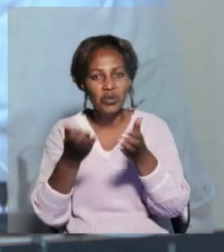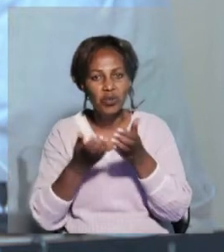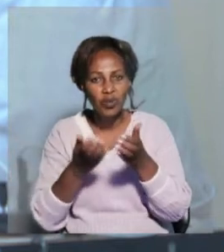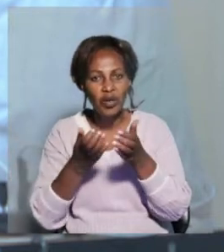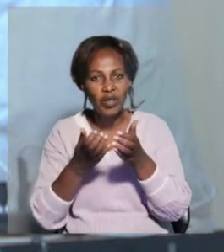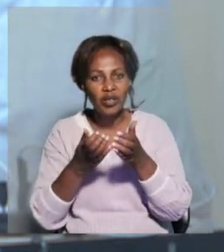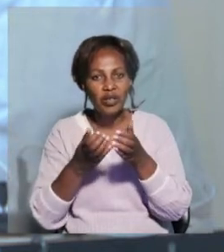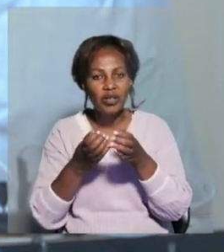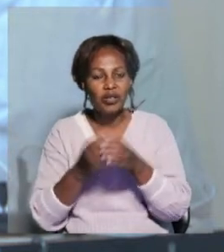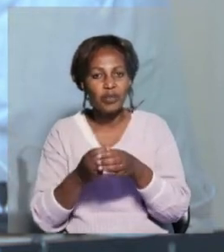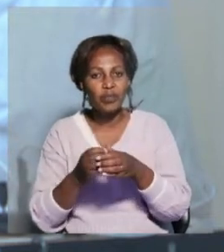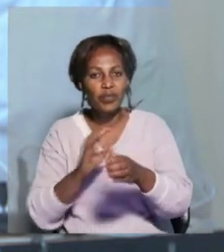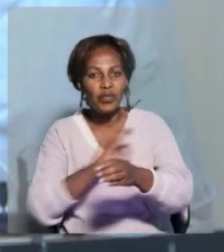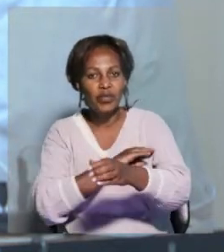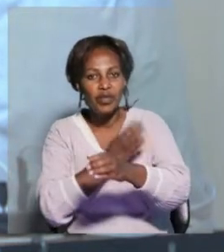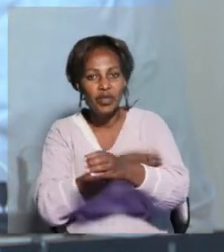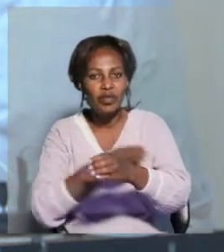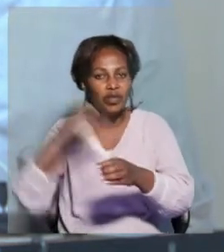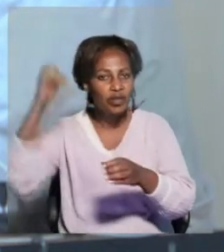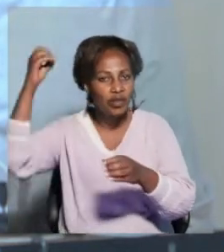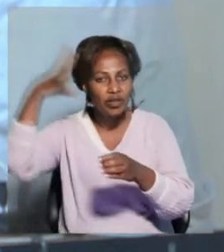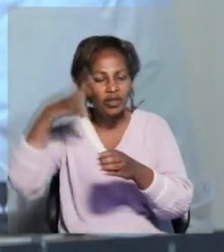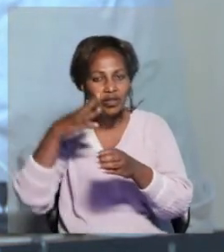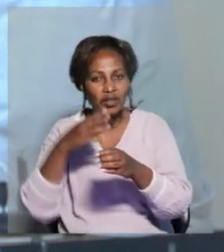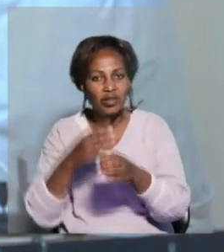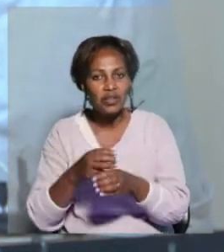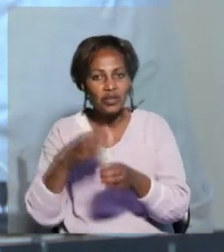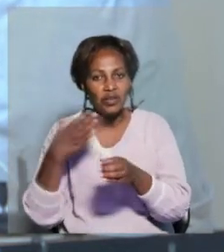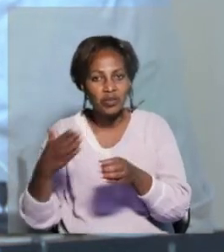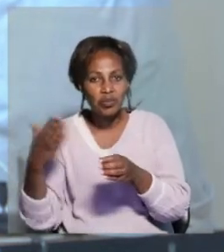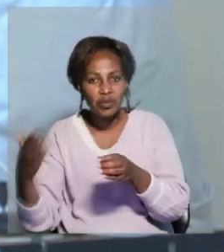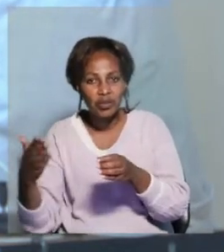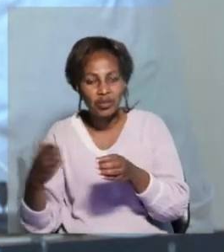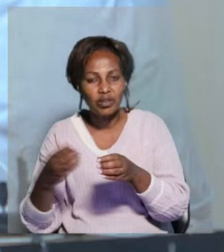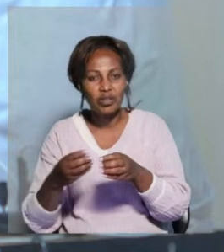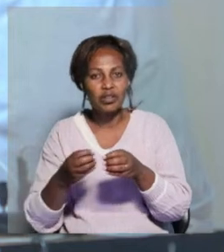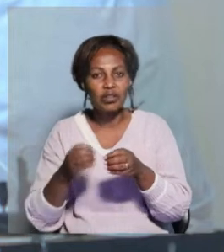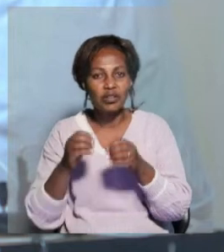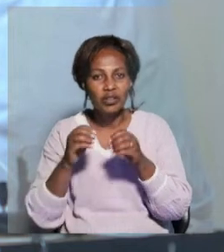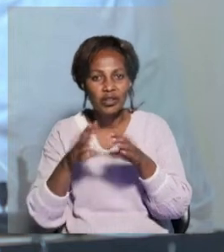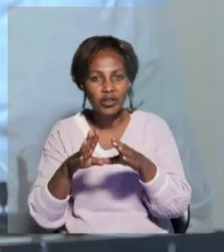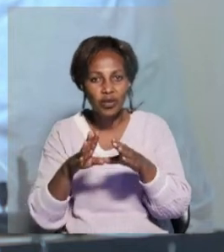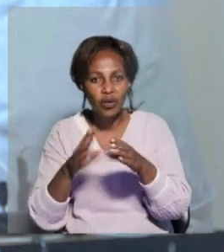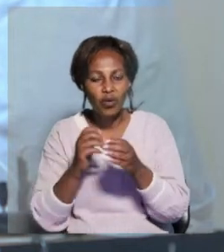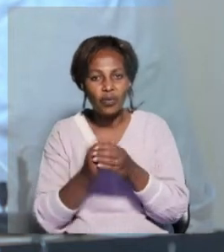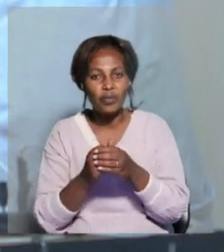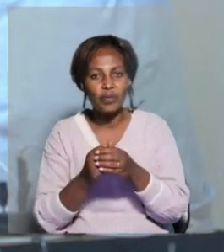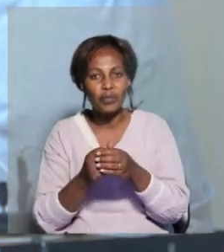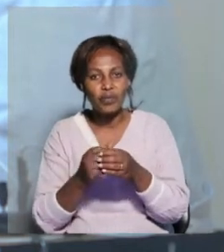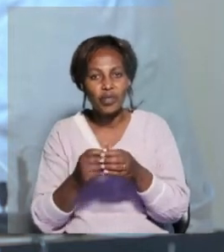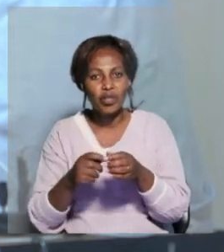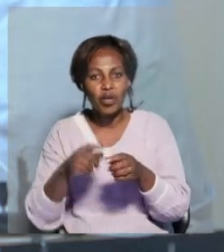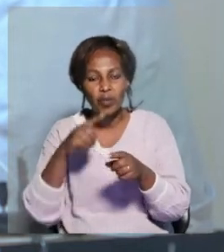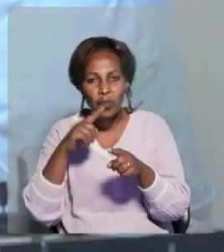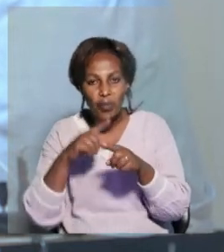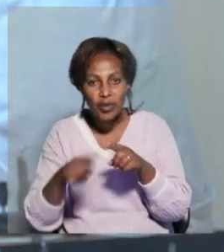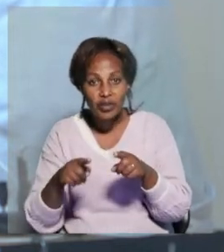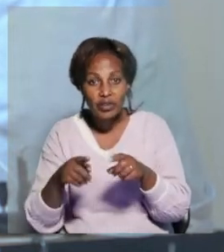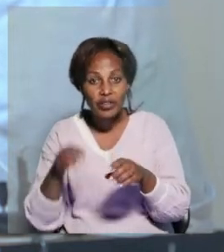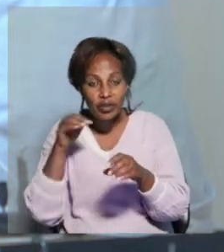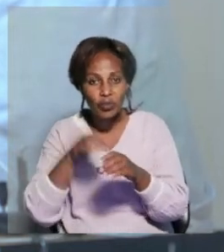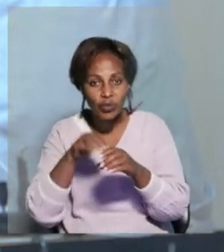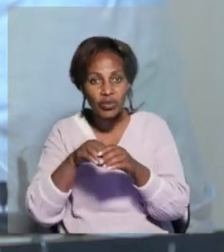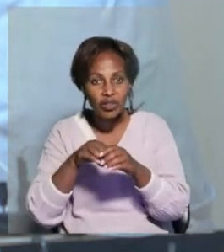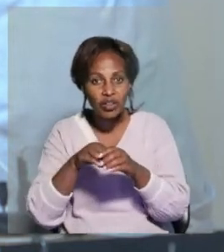energy. Light energy is something that they are giving off. But there must be an input energy